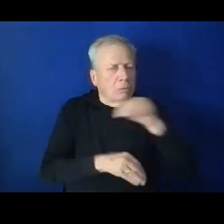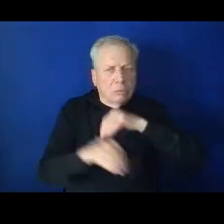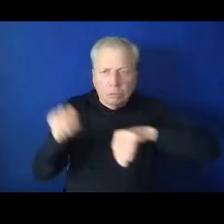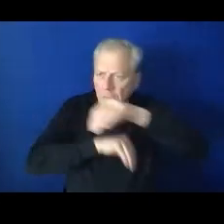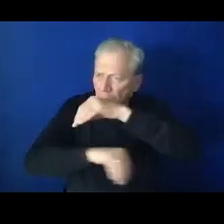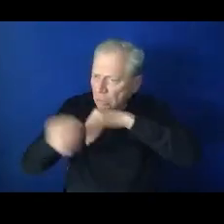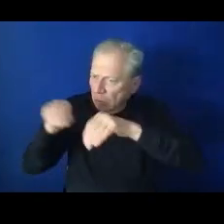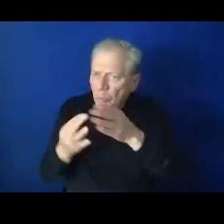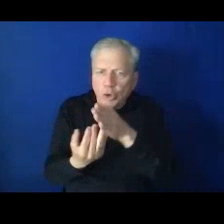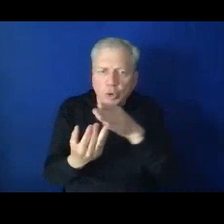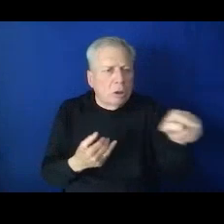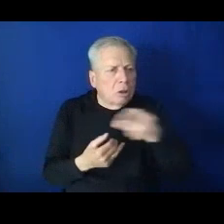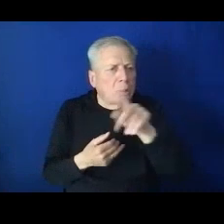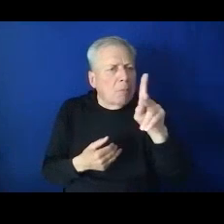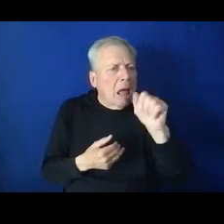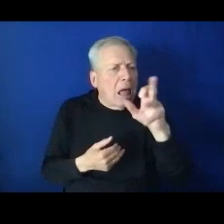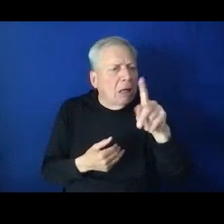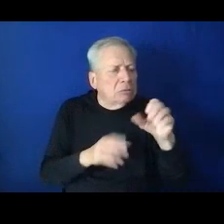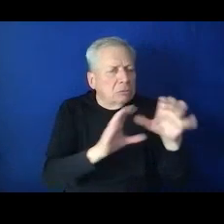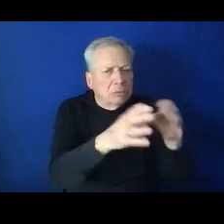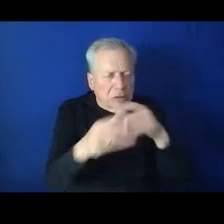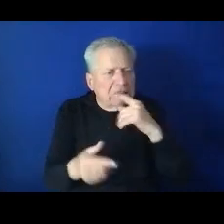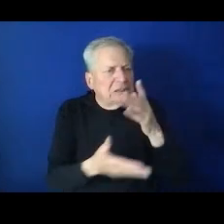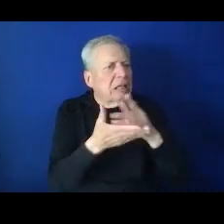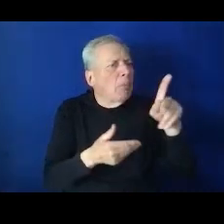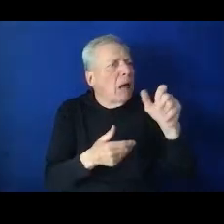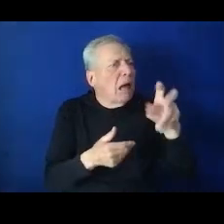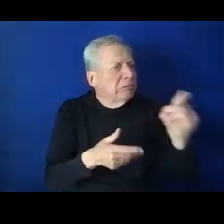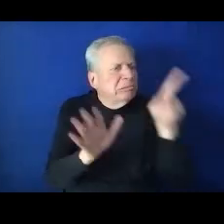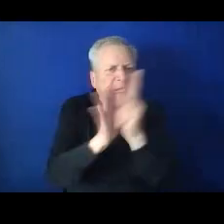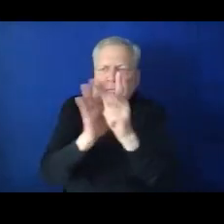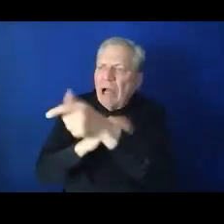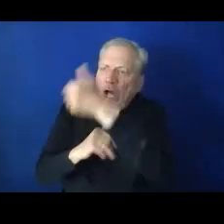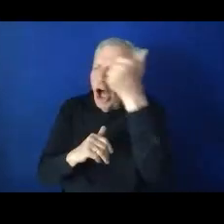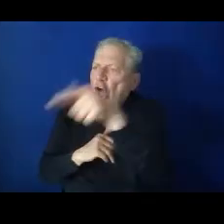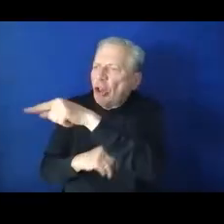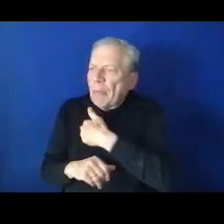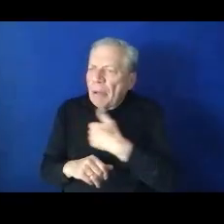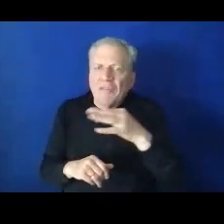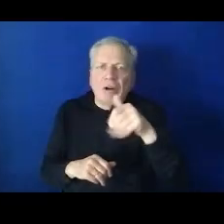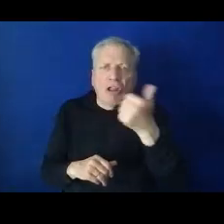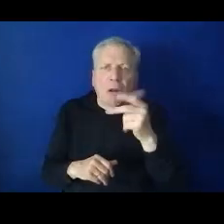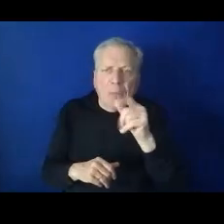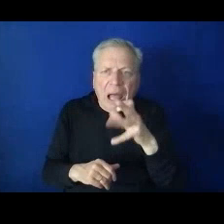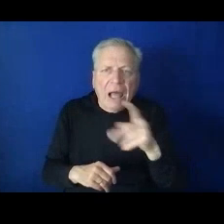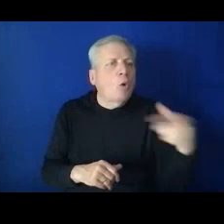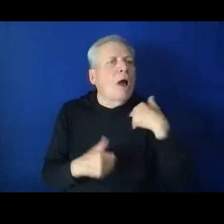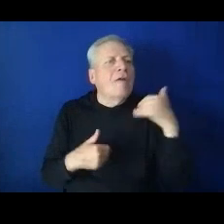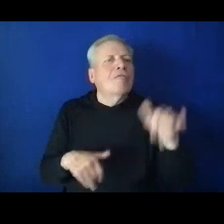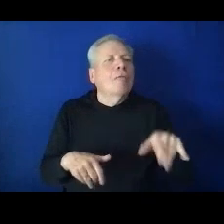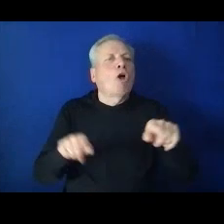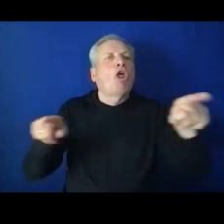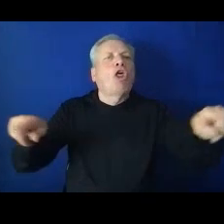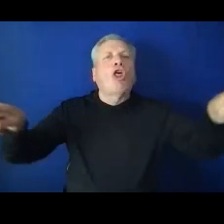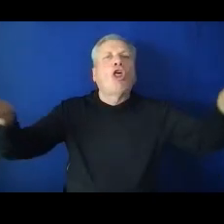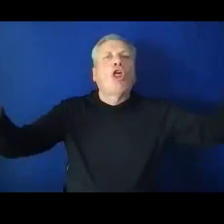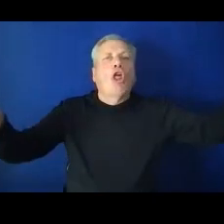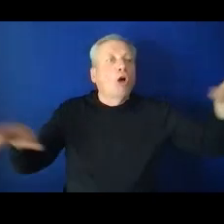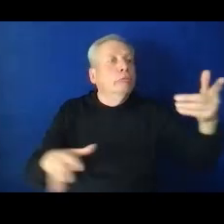packs. We have some packs killing members of other packs. We have them wandering out, getting